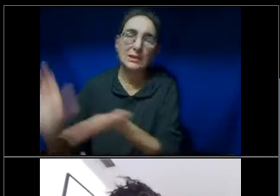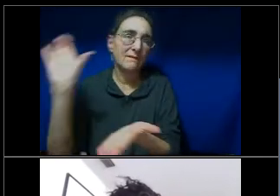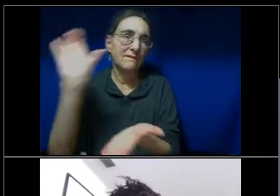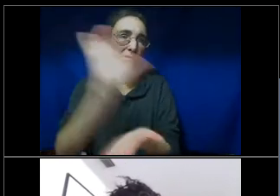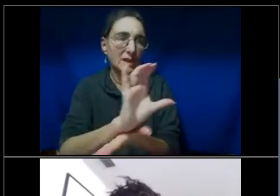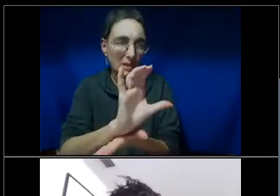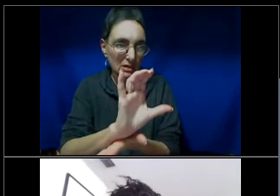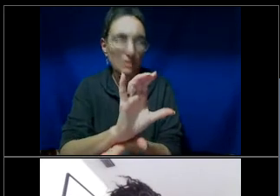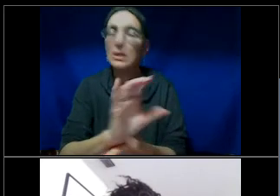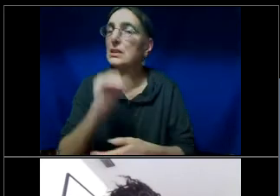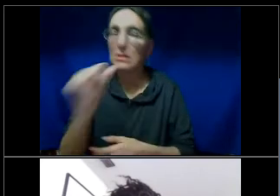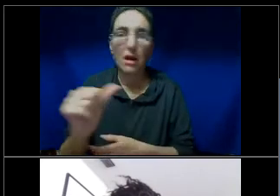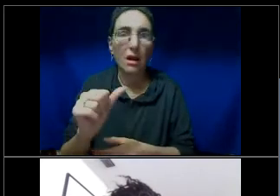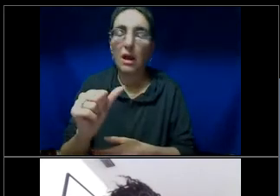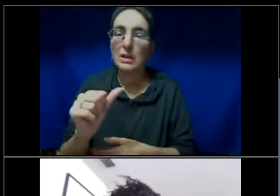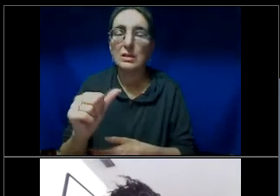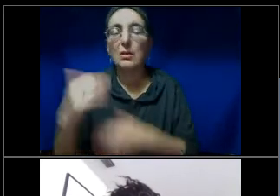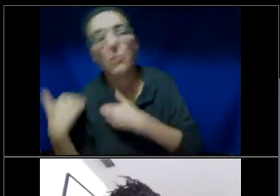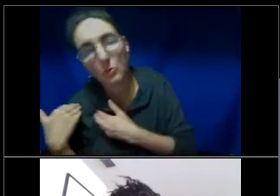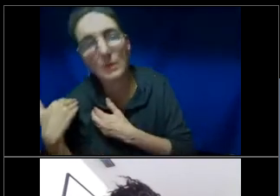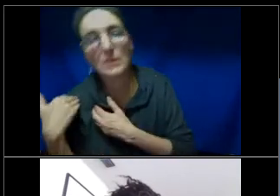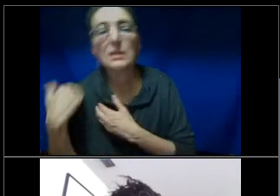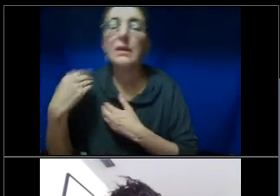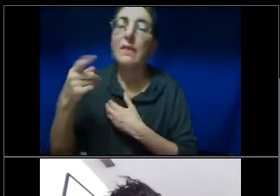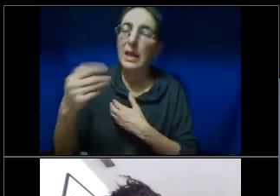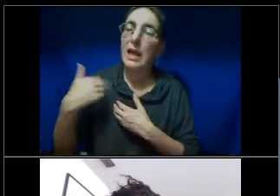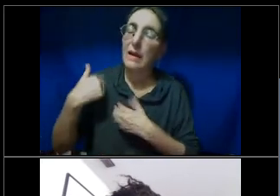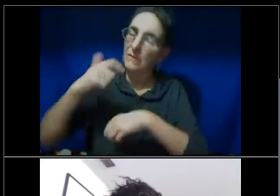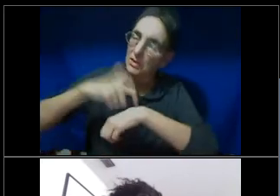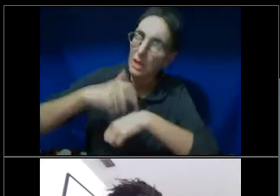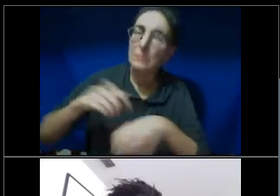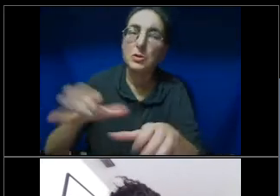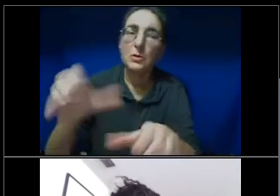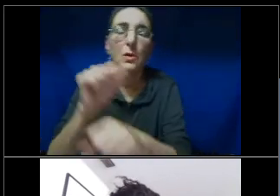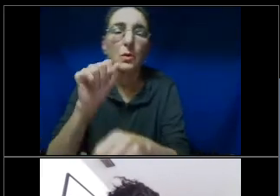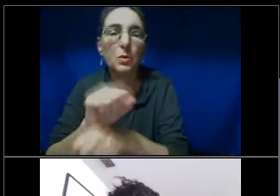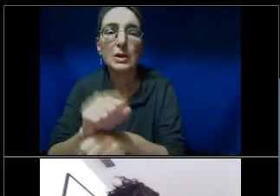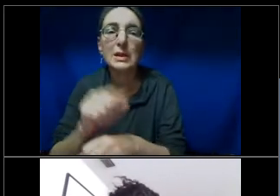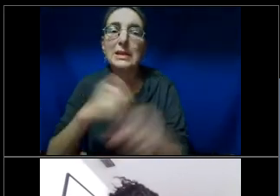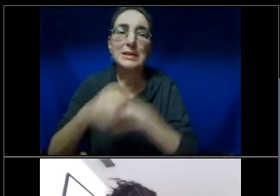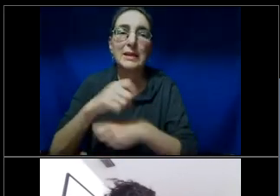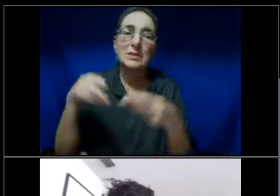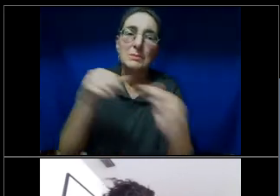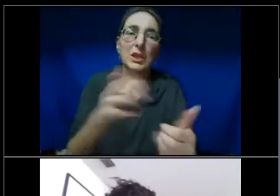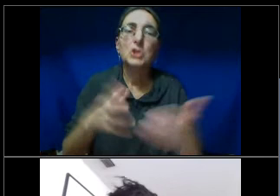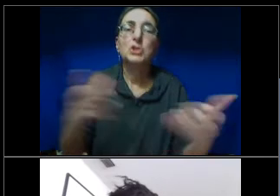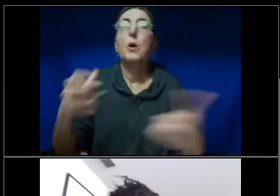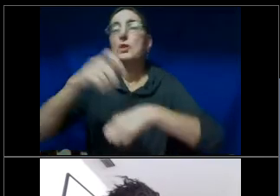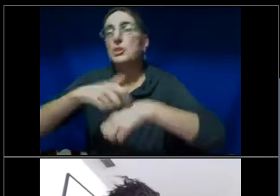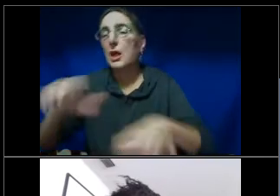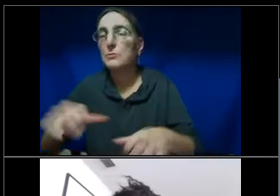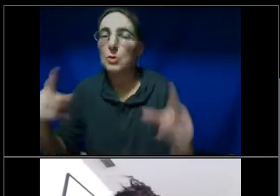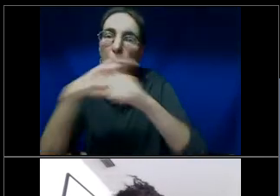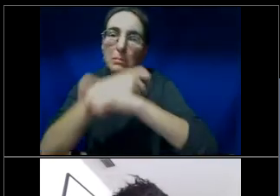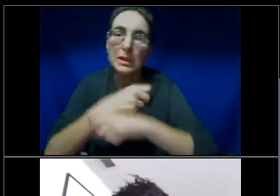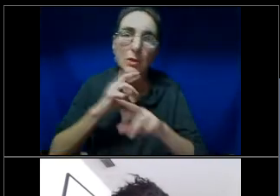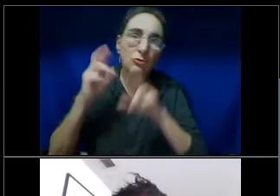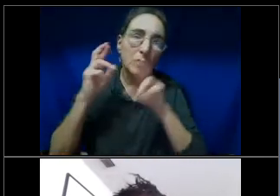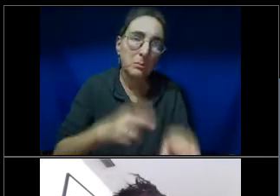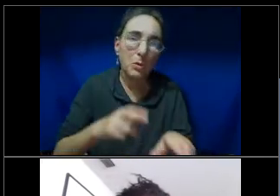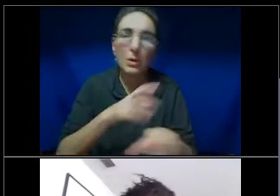is not onerous on them, that they get the time to do their work instead of spending too much time doing complicated reports and so